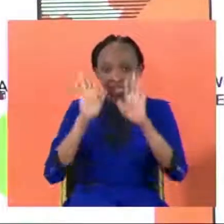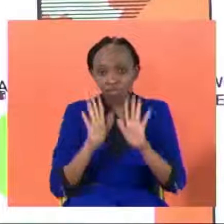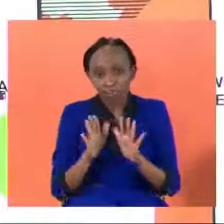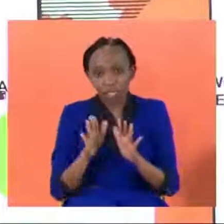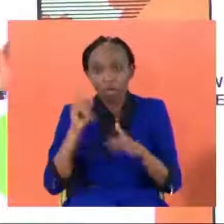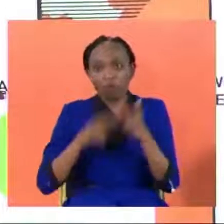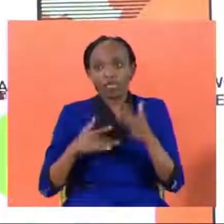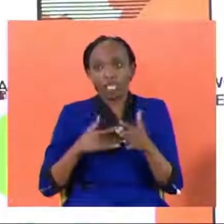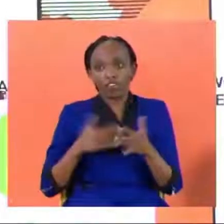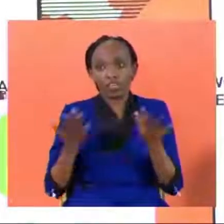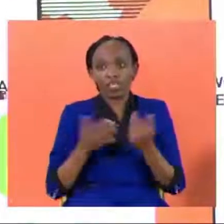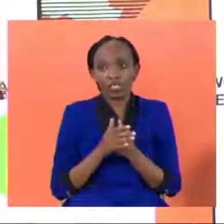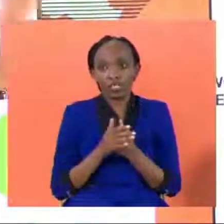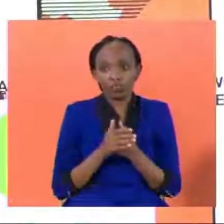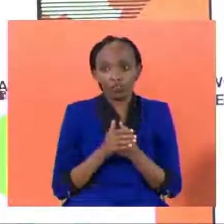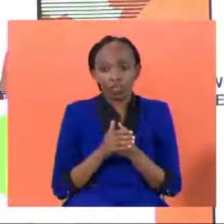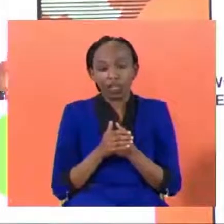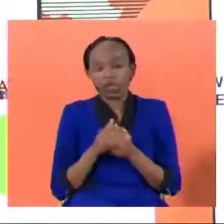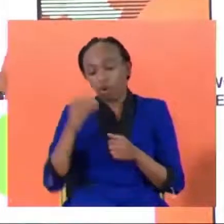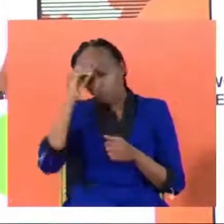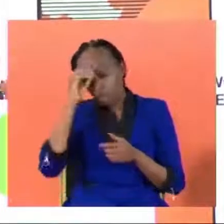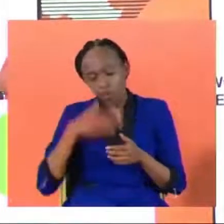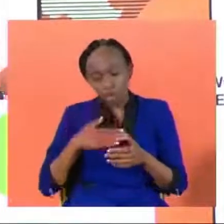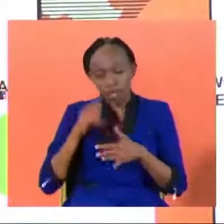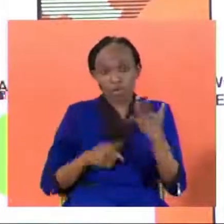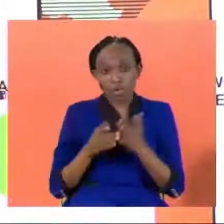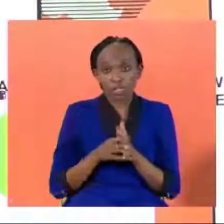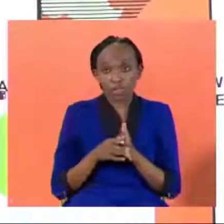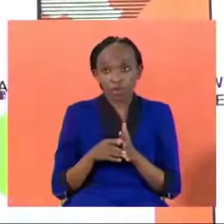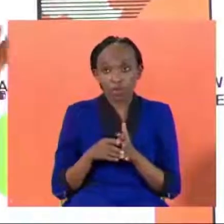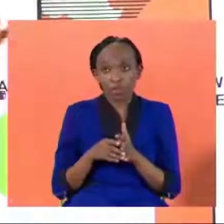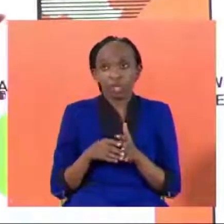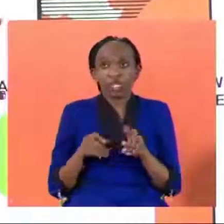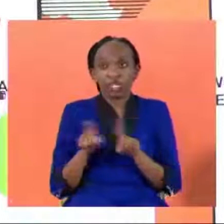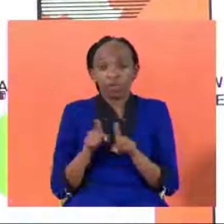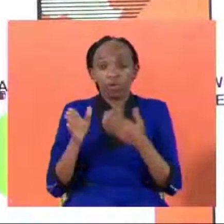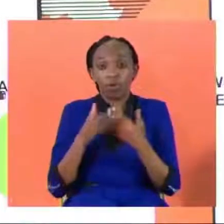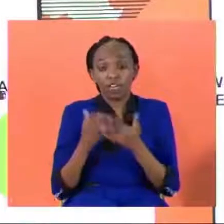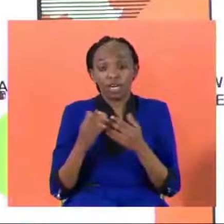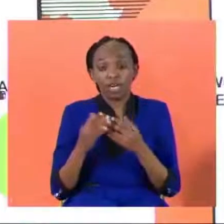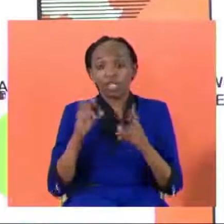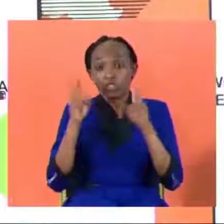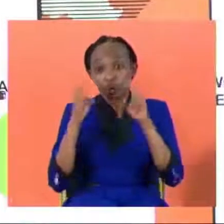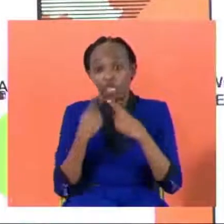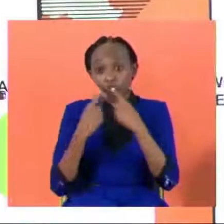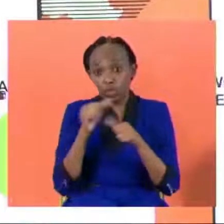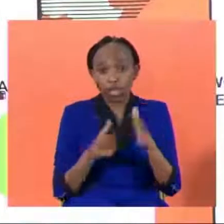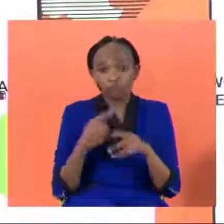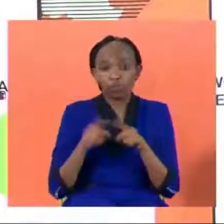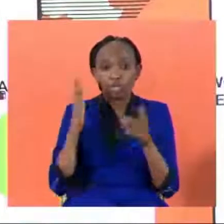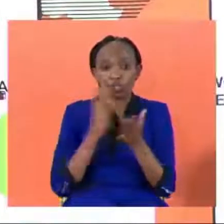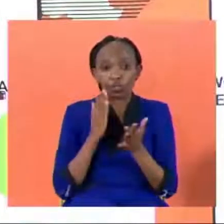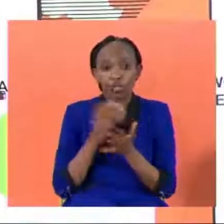I feel I should say, what my opinions are on the piece, and whatever topic it is that I'm talking about. But it really is